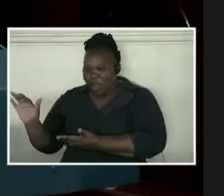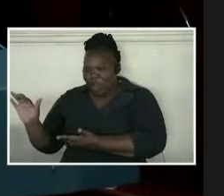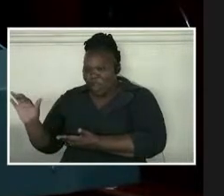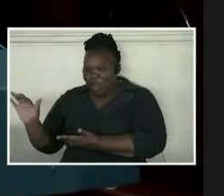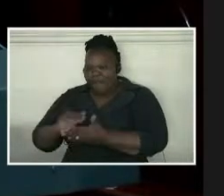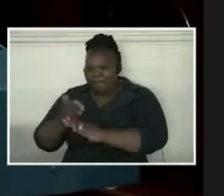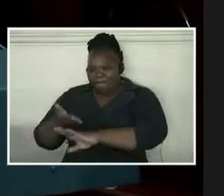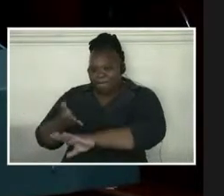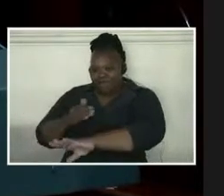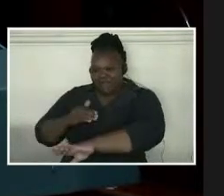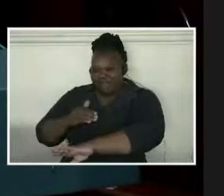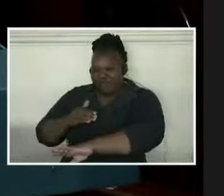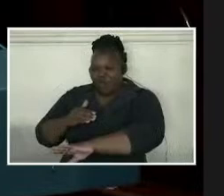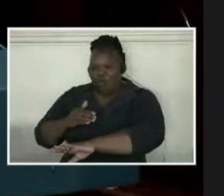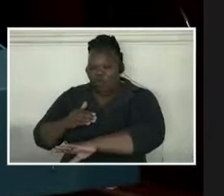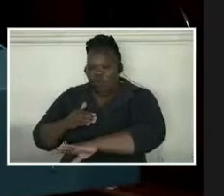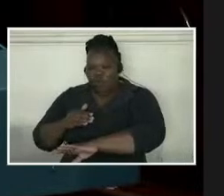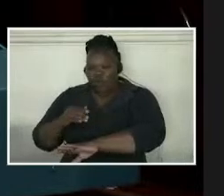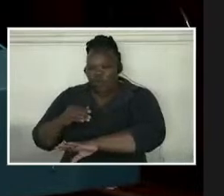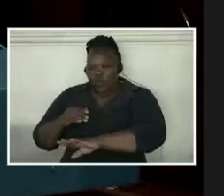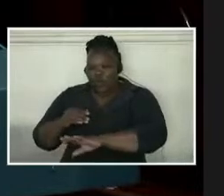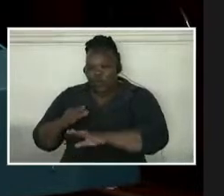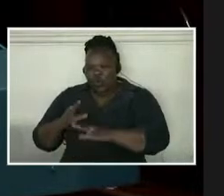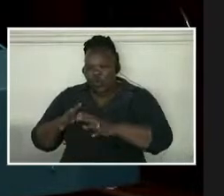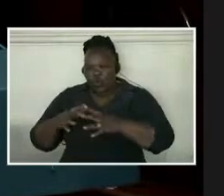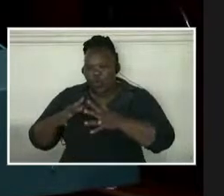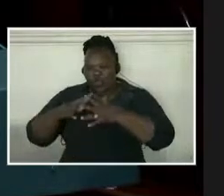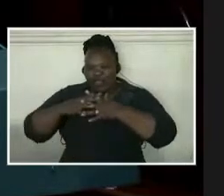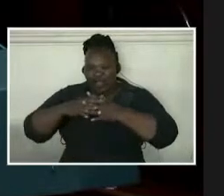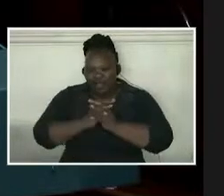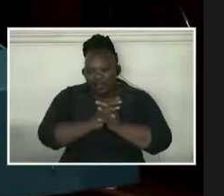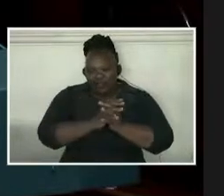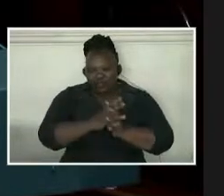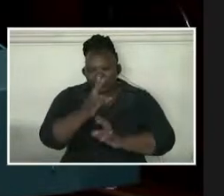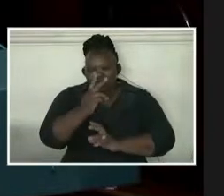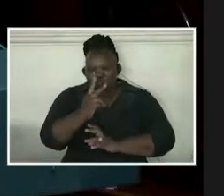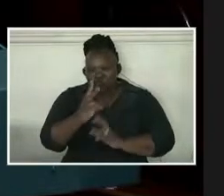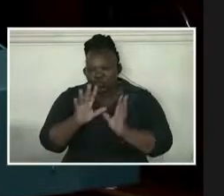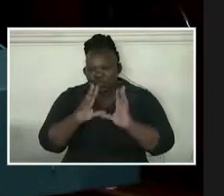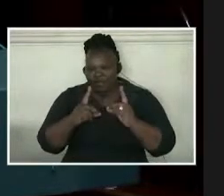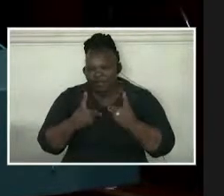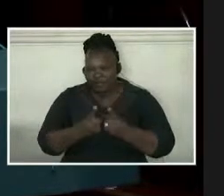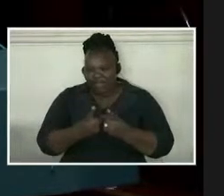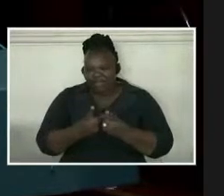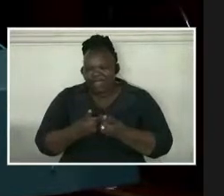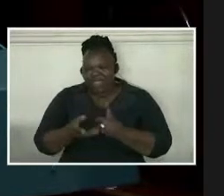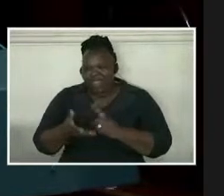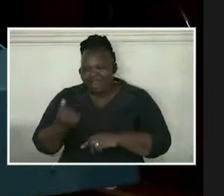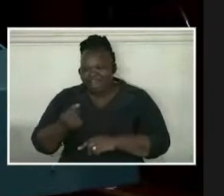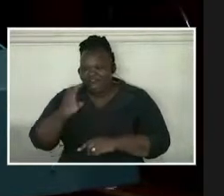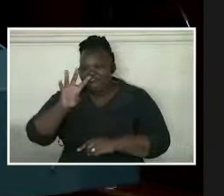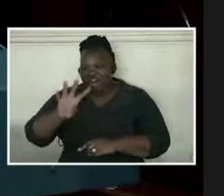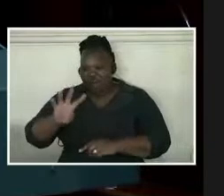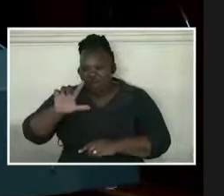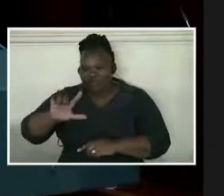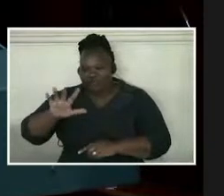the amalgamation of two departments the department of sports and recreation had a budget of